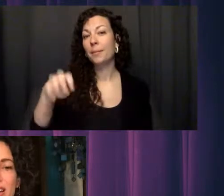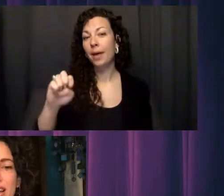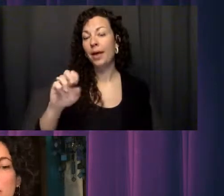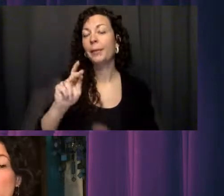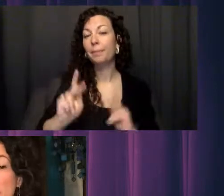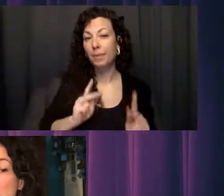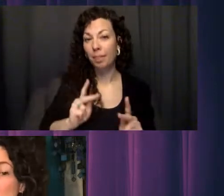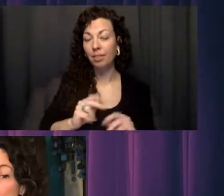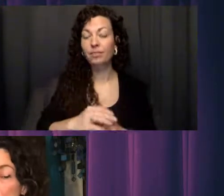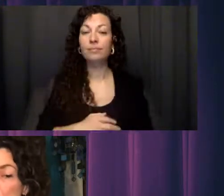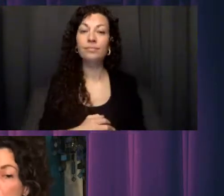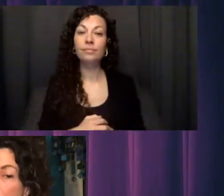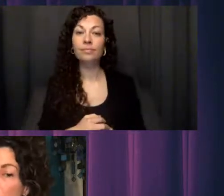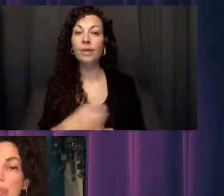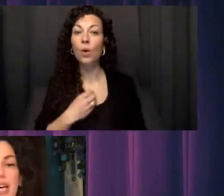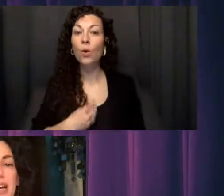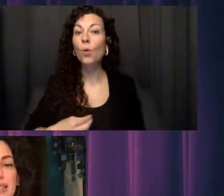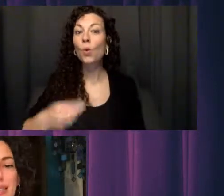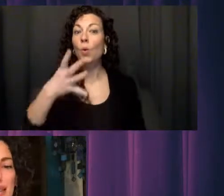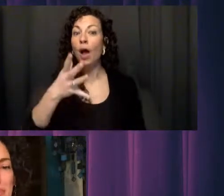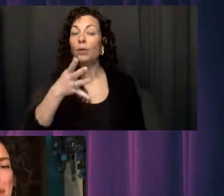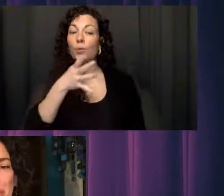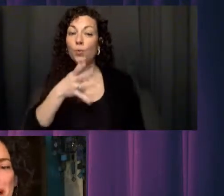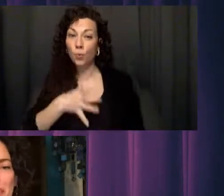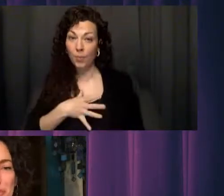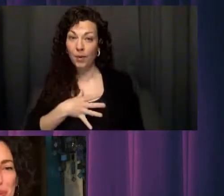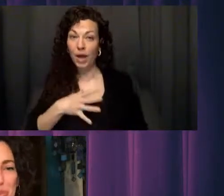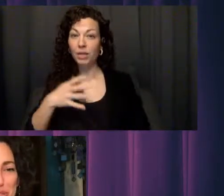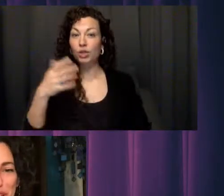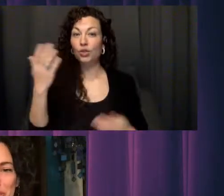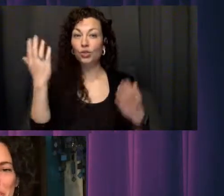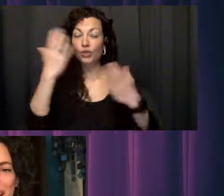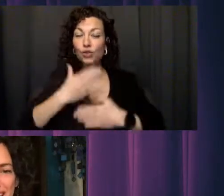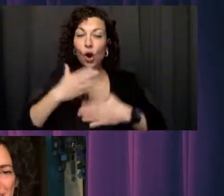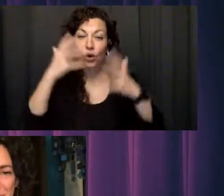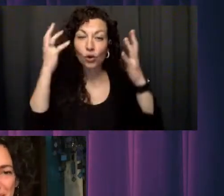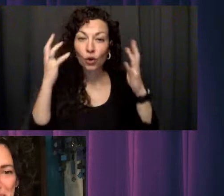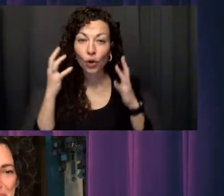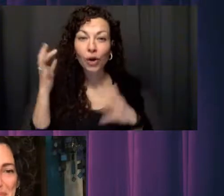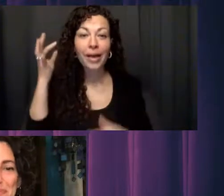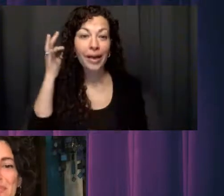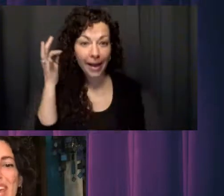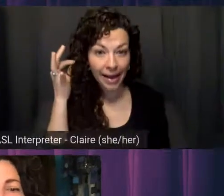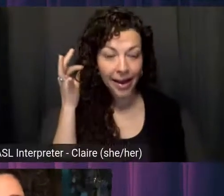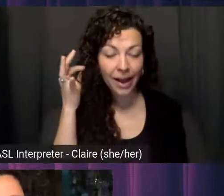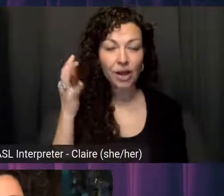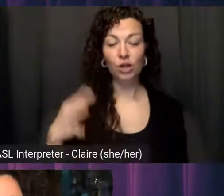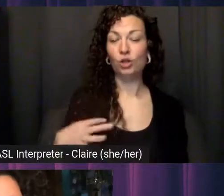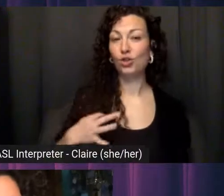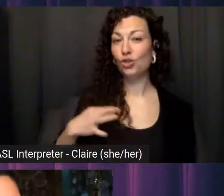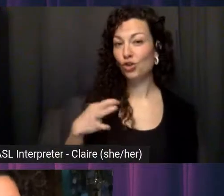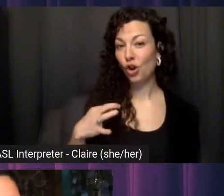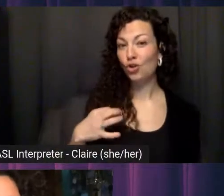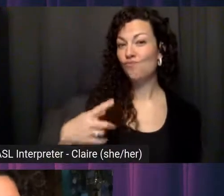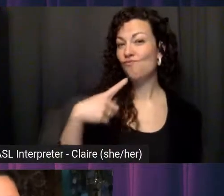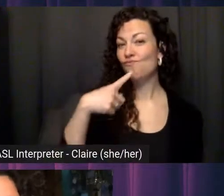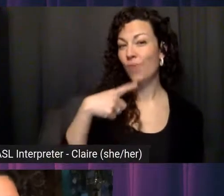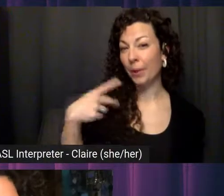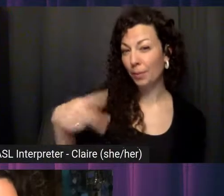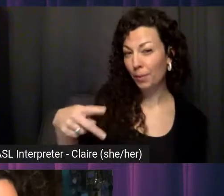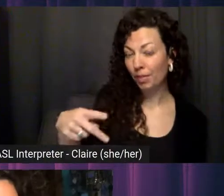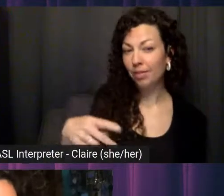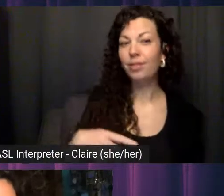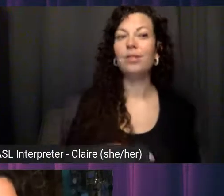hair, a raspberry colored top, sitting in my home office with a bookshelf behind me. Founded